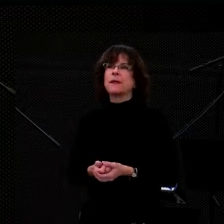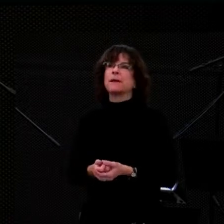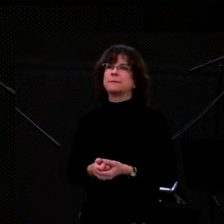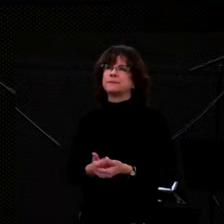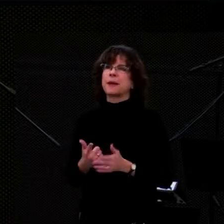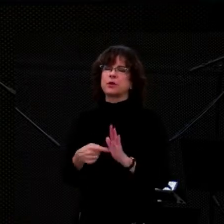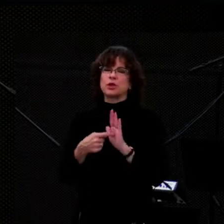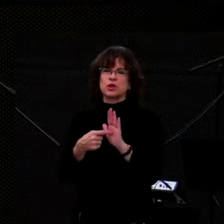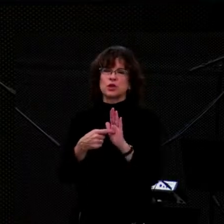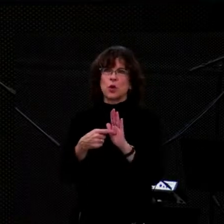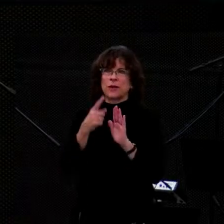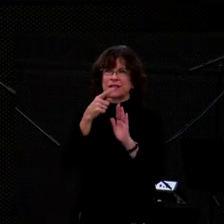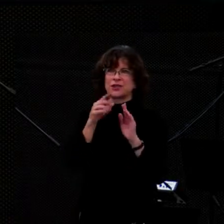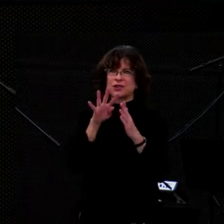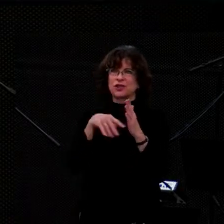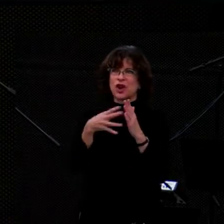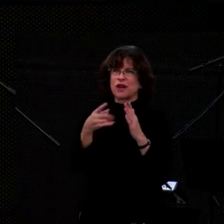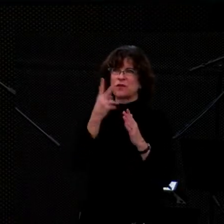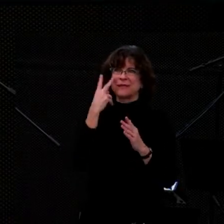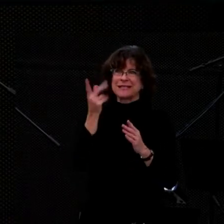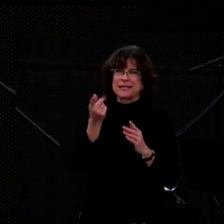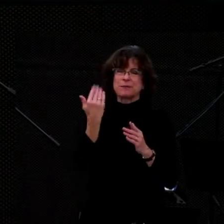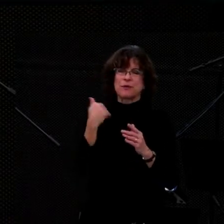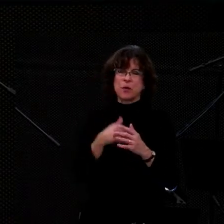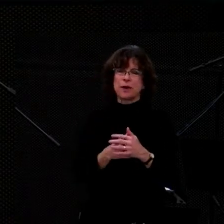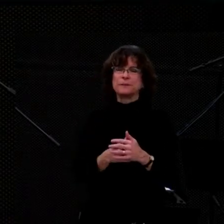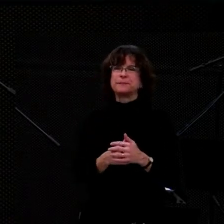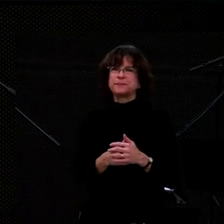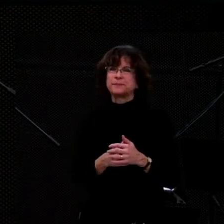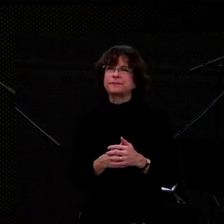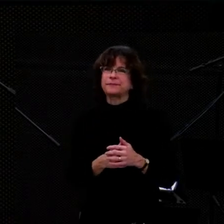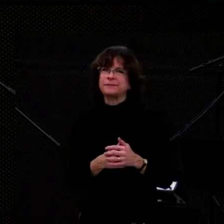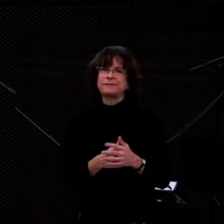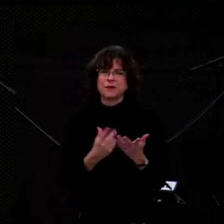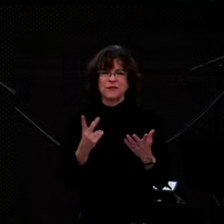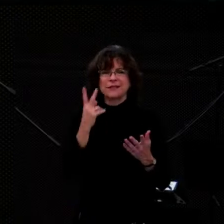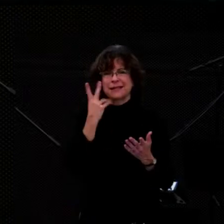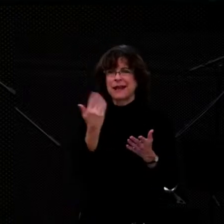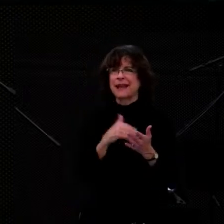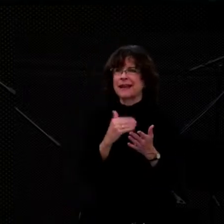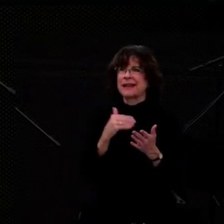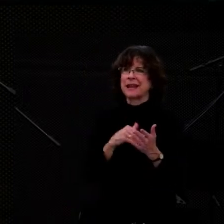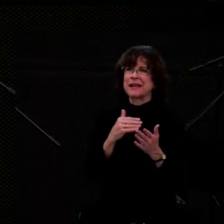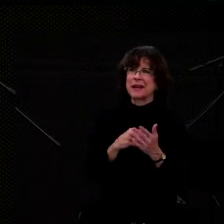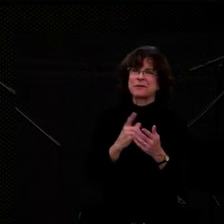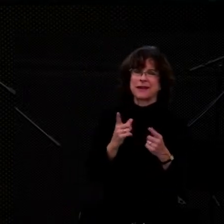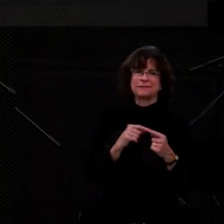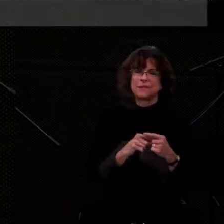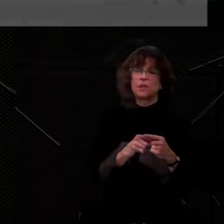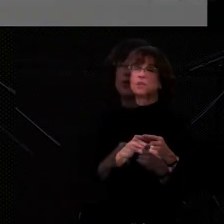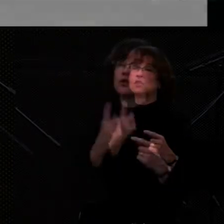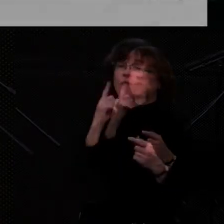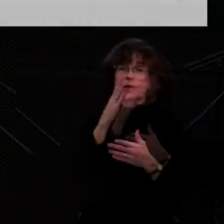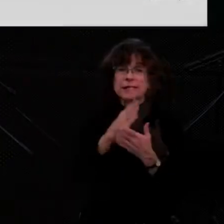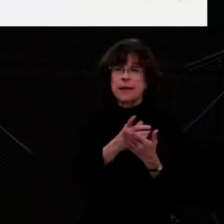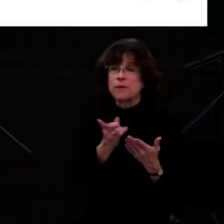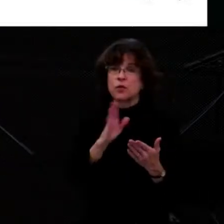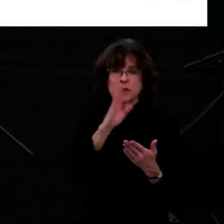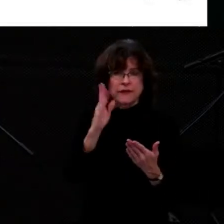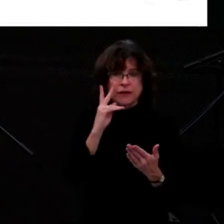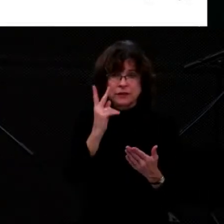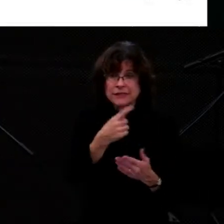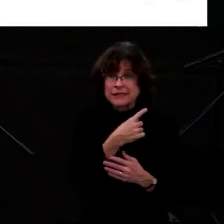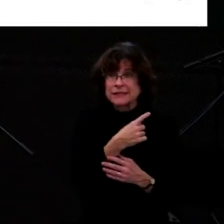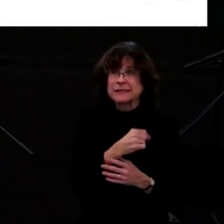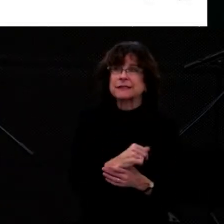I've shared over the years. And so if you've been here for a while, you've seen this before. You're welcome. It's always good to revisit something good. For some of you, you've never seen this